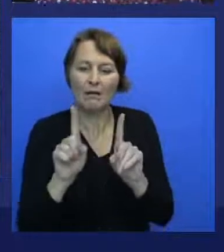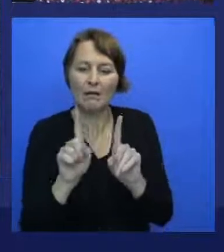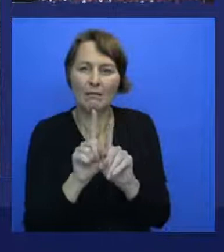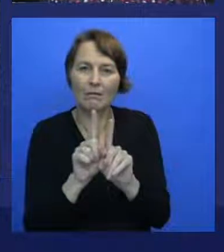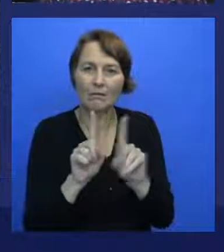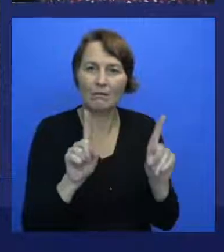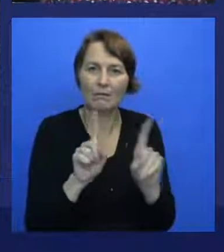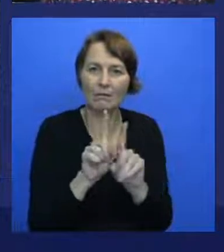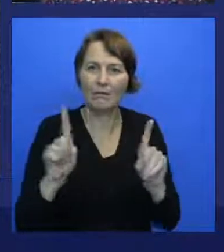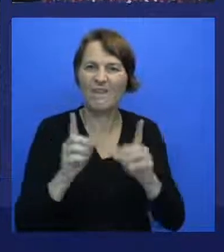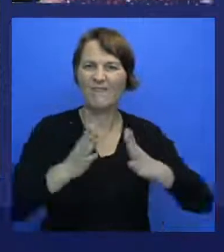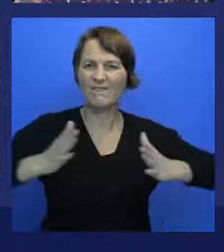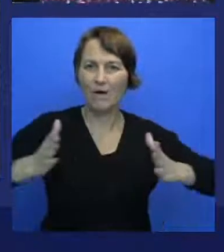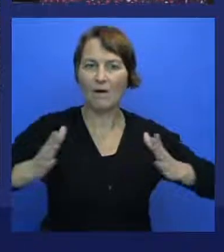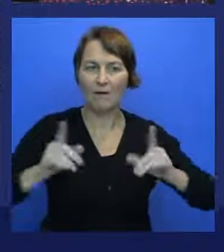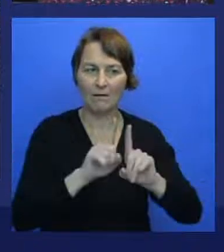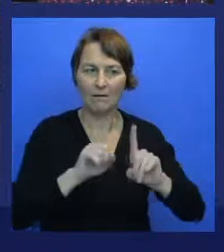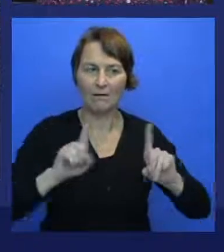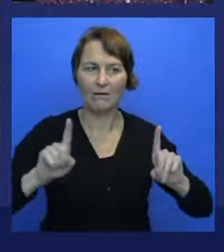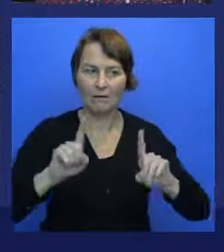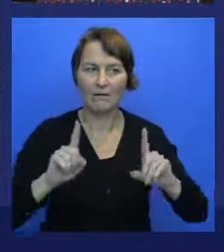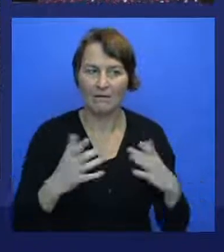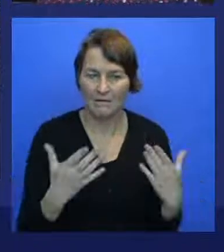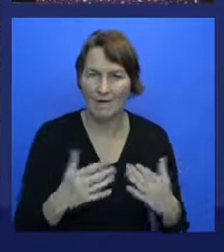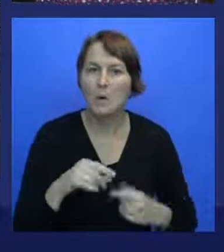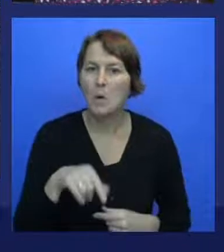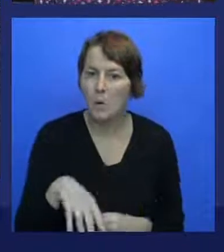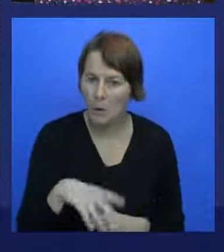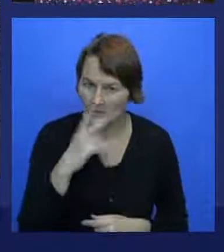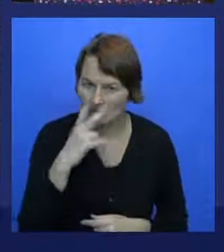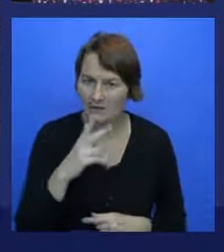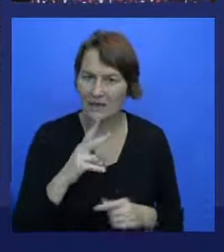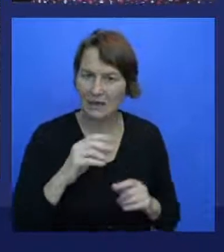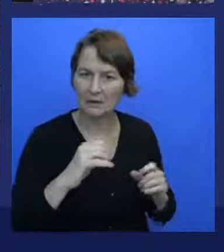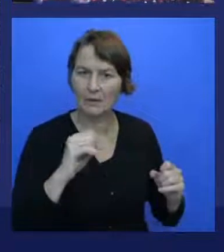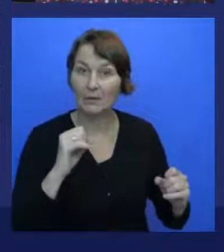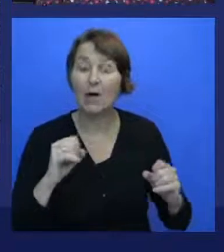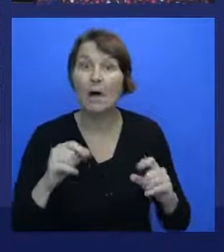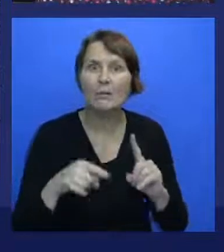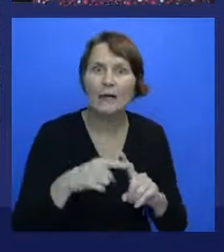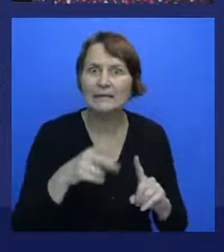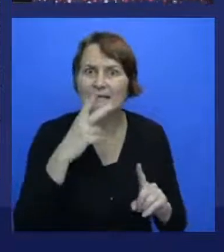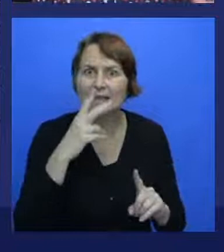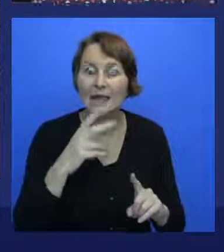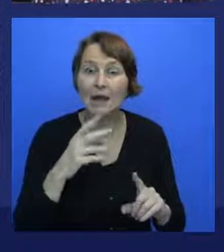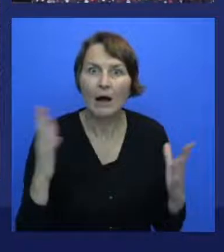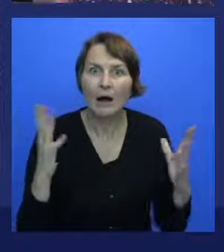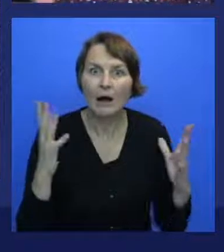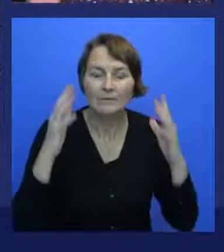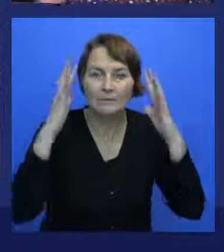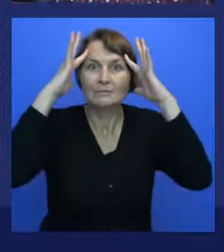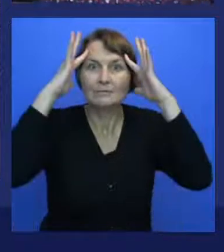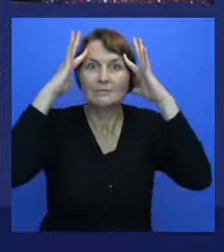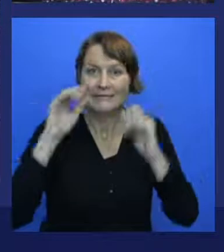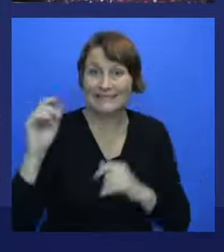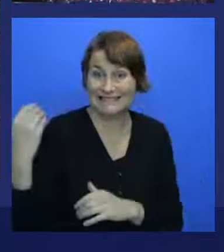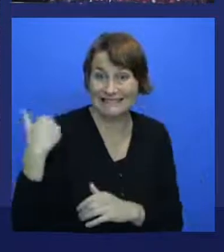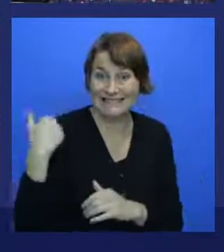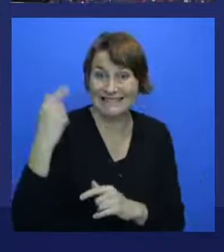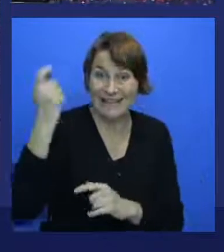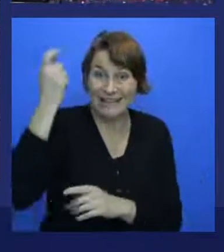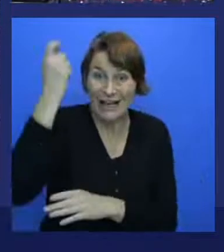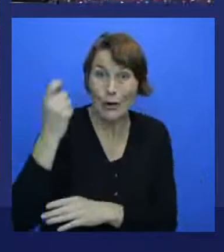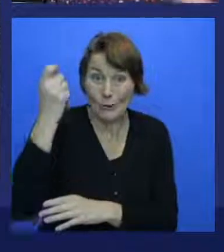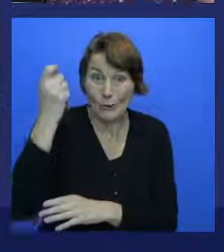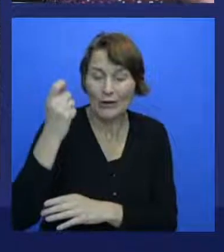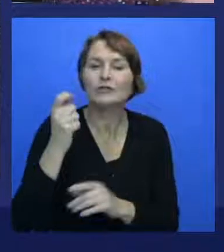second thing. It will tell you how far away from them. And you can also set alerts to tell you when certain criteria are met. So